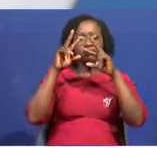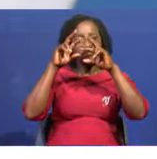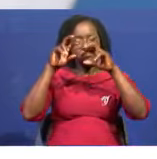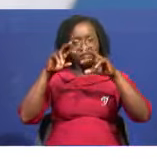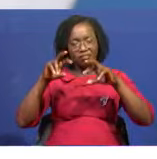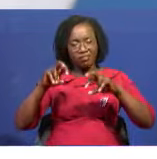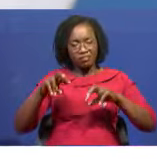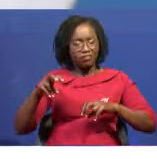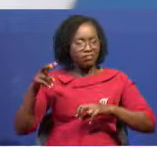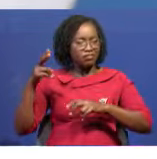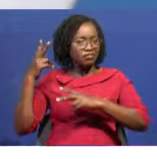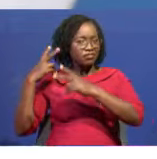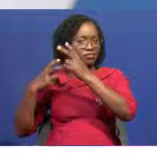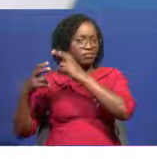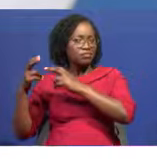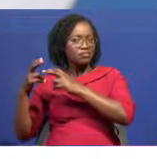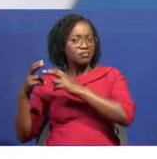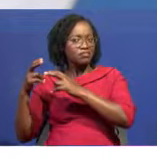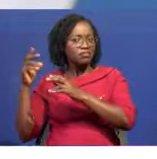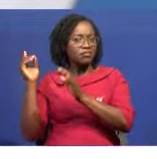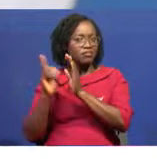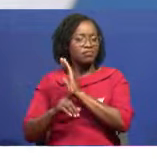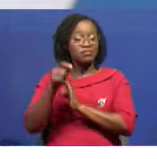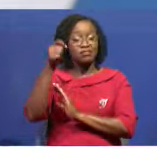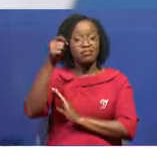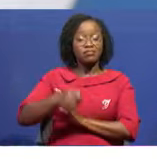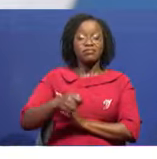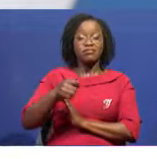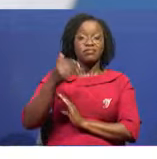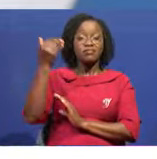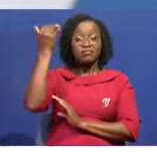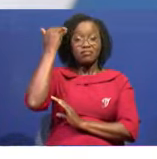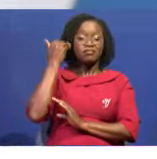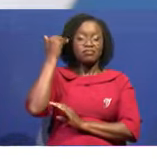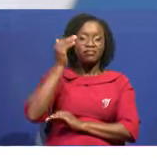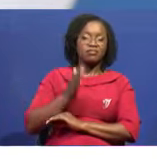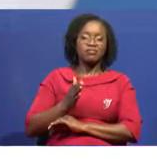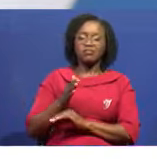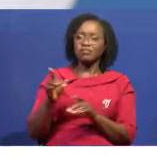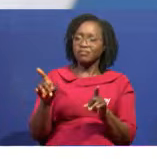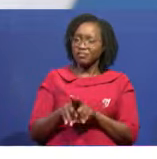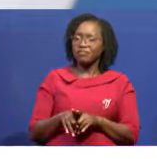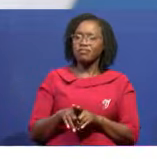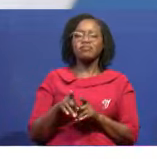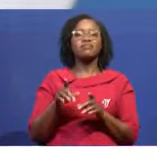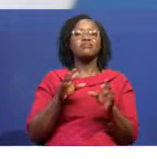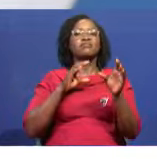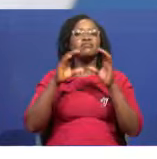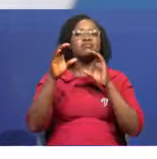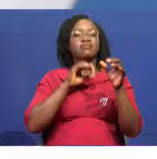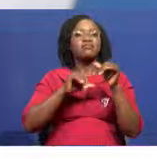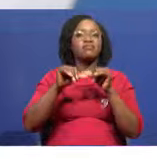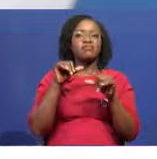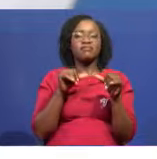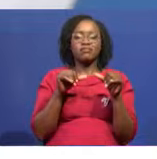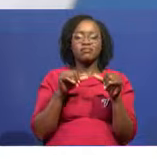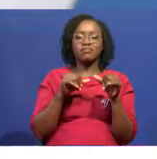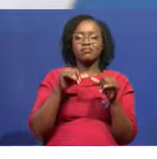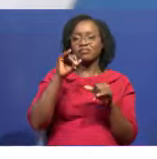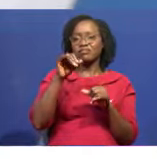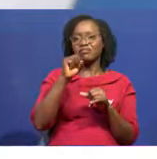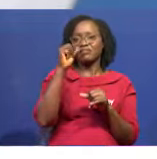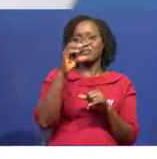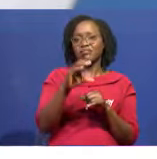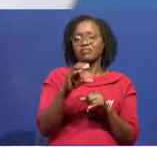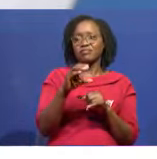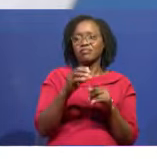investigations and hearings around discipline of judges and magistrates. And we are still having conversations around that with the Judicial Service